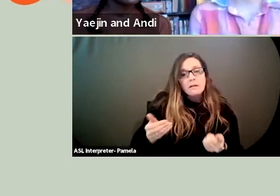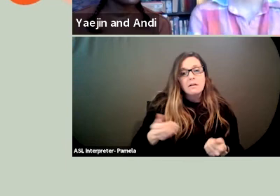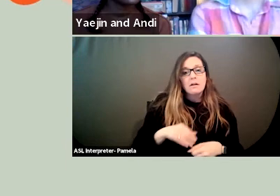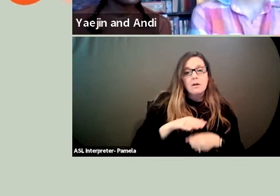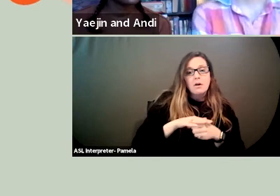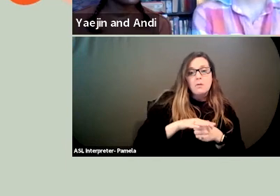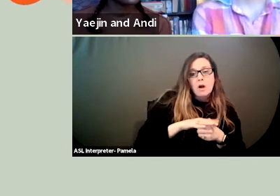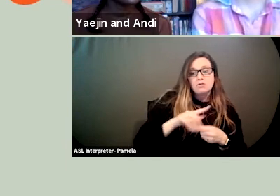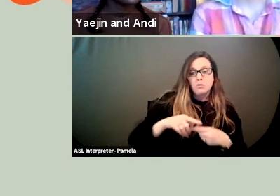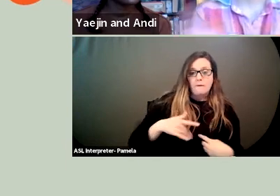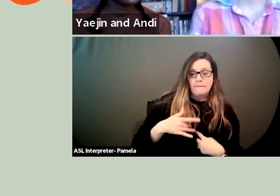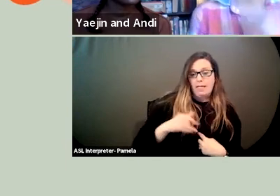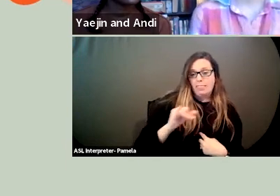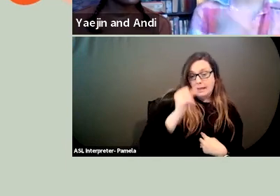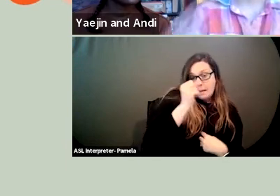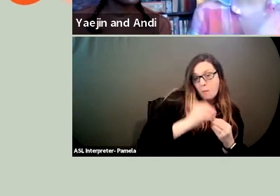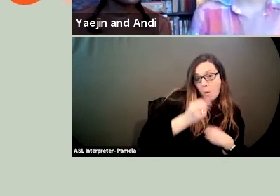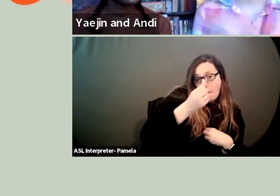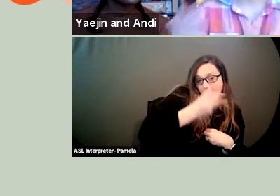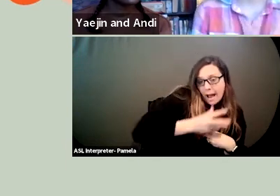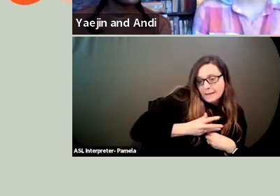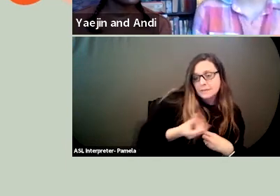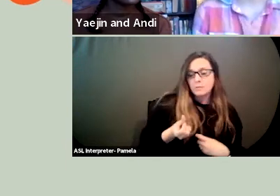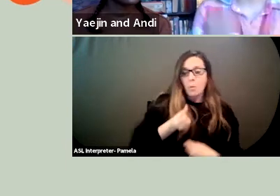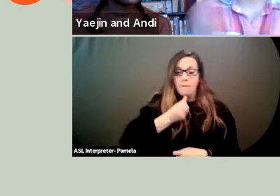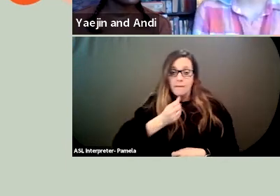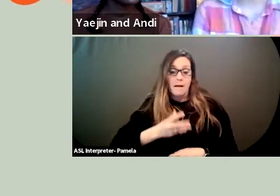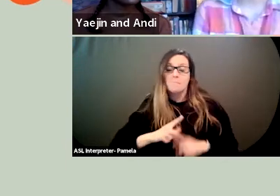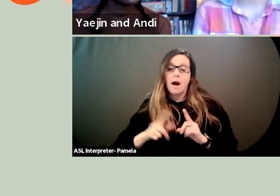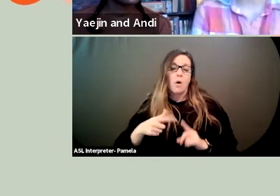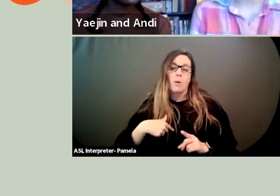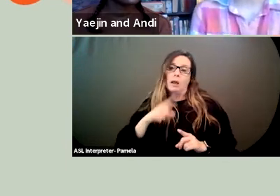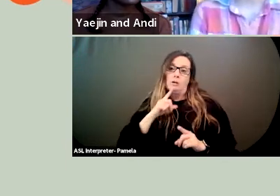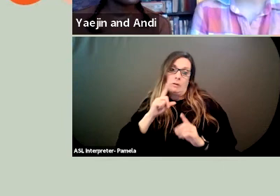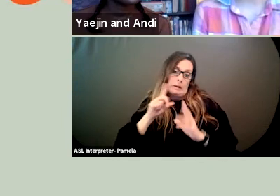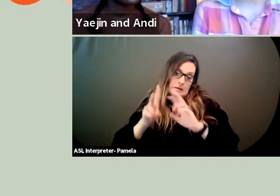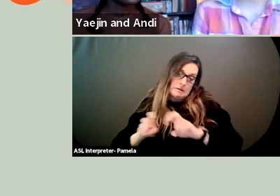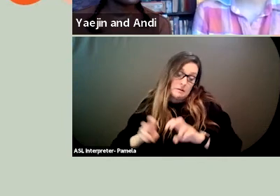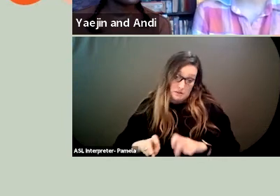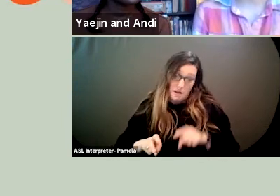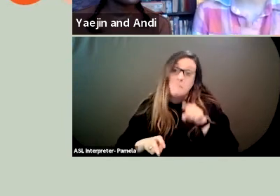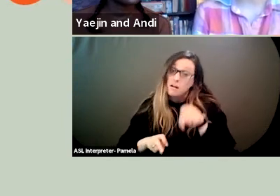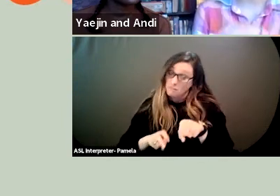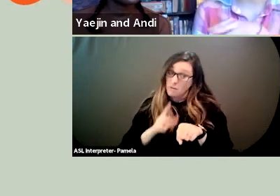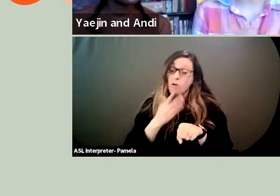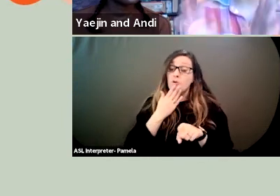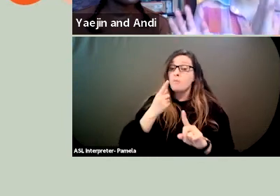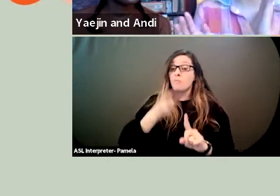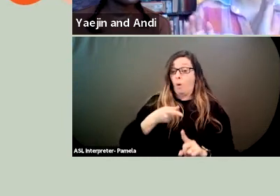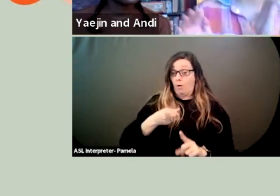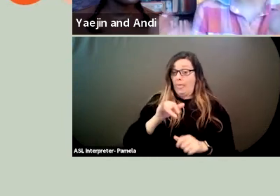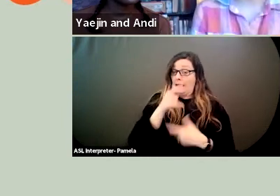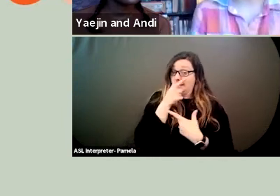feminine, but we weren't able to get to that part. But it is a really interesting aspect,